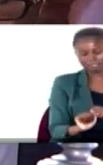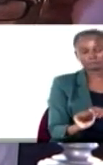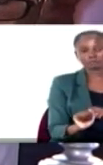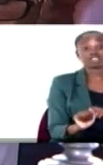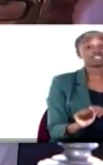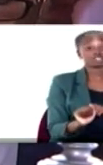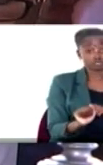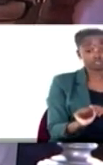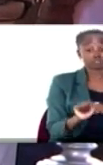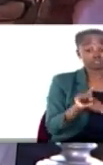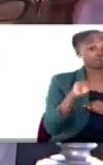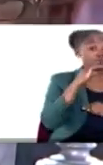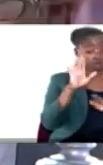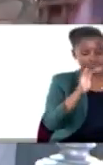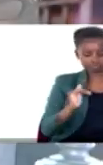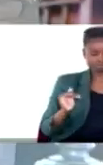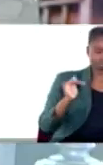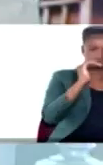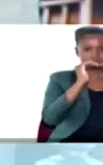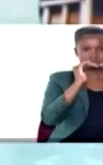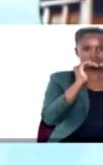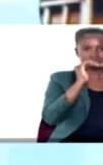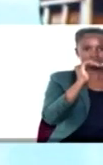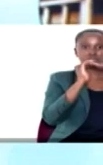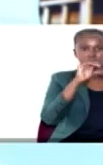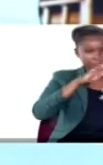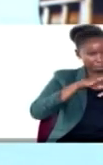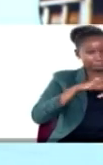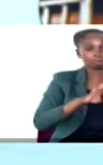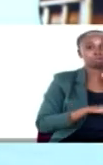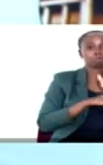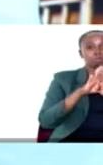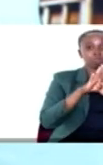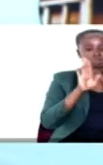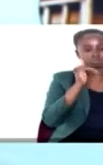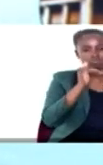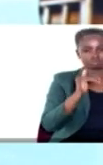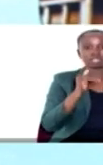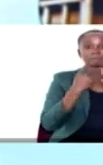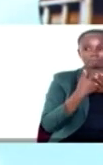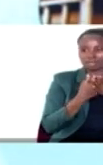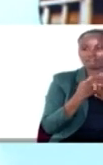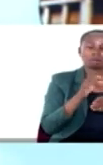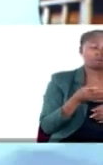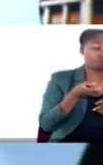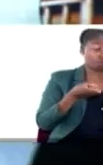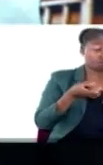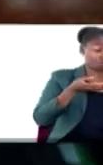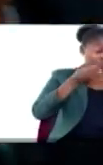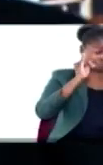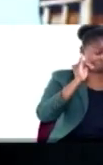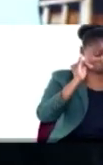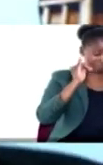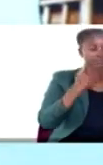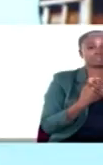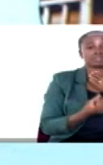is that inequality is increasing and it is posing a serious moral hazard as well